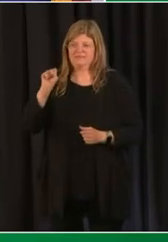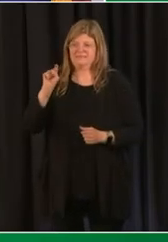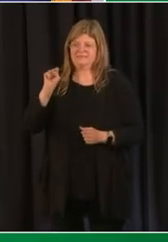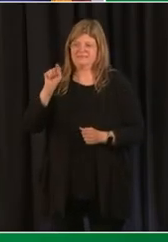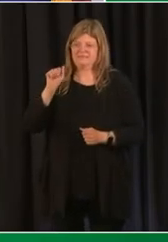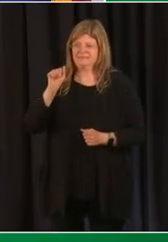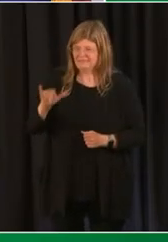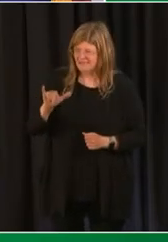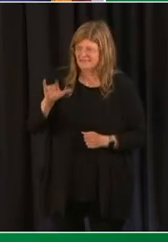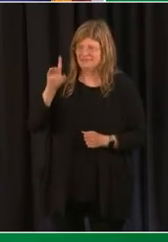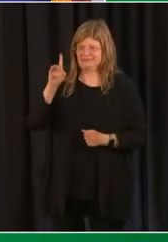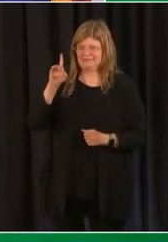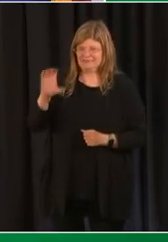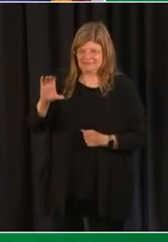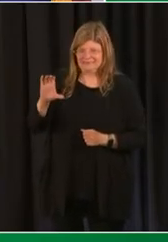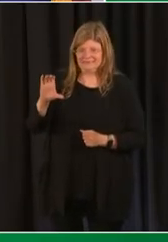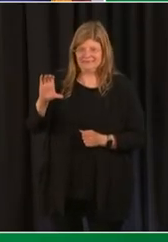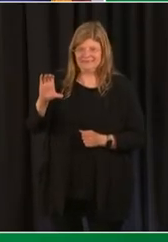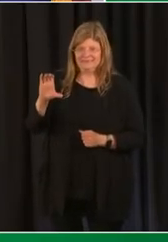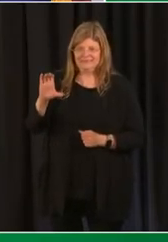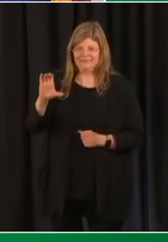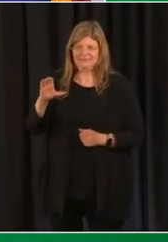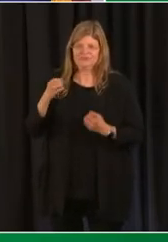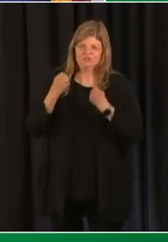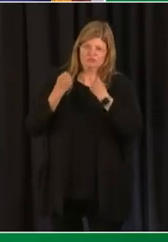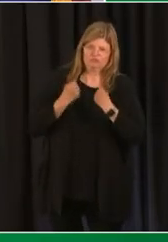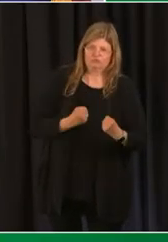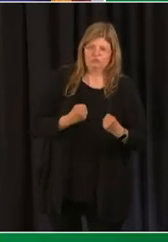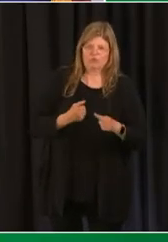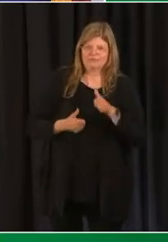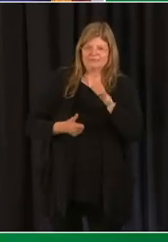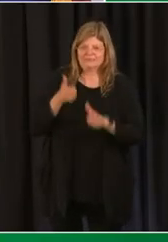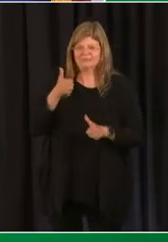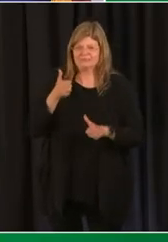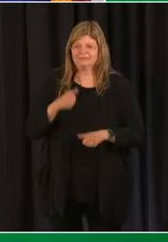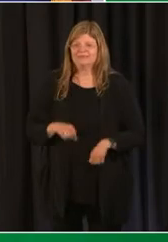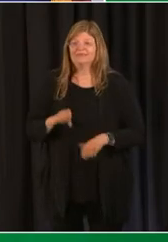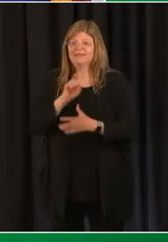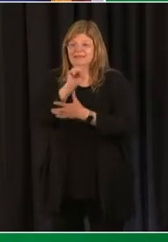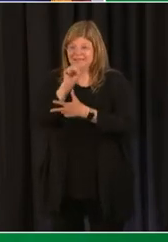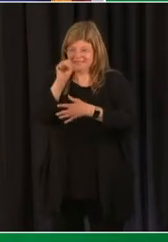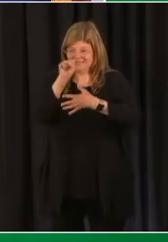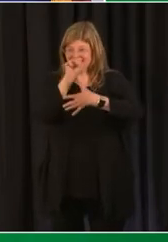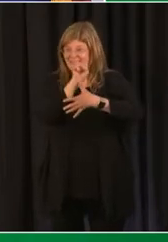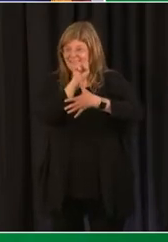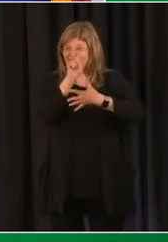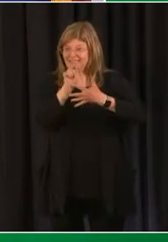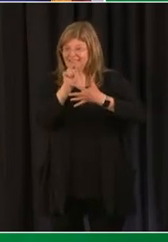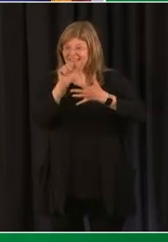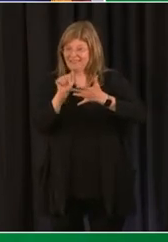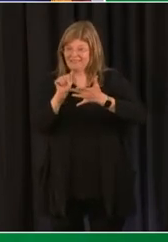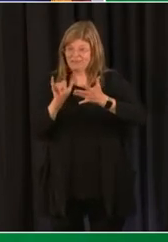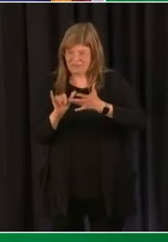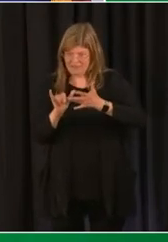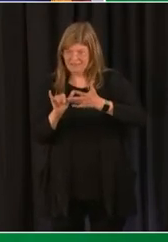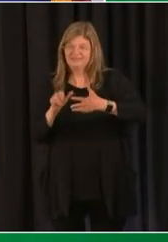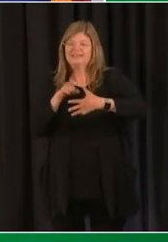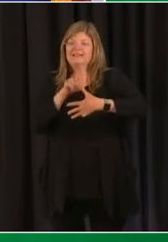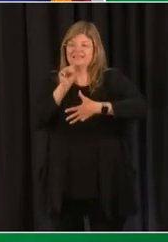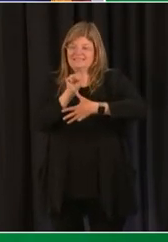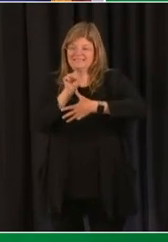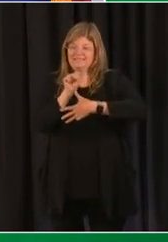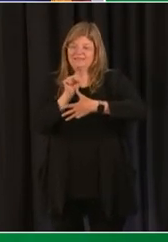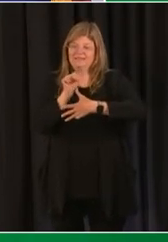DC. STAY stands for Stronger Together by Assisting You. Really, I've heard it throughout the pandemic that folks